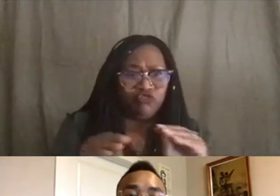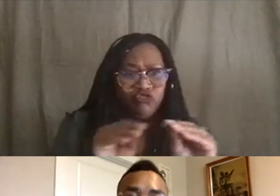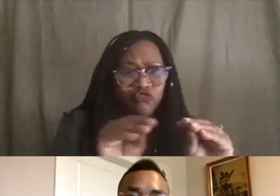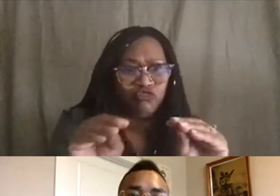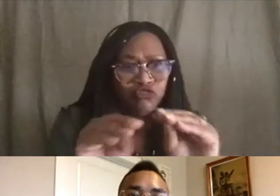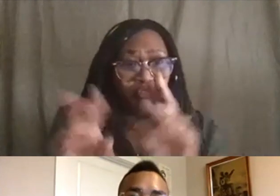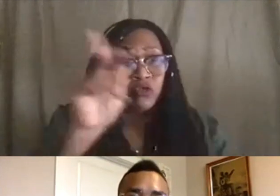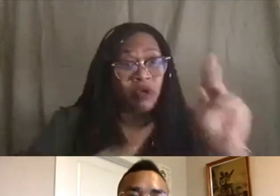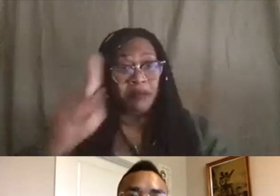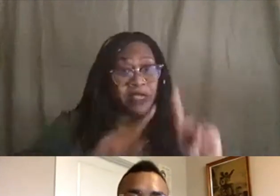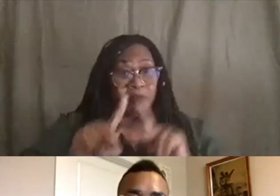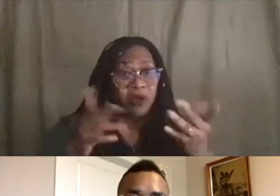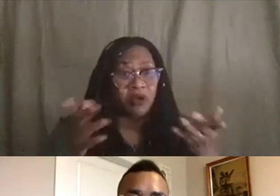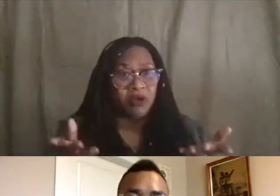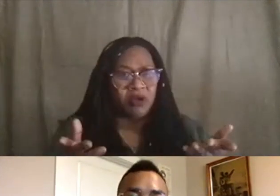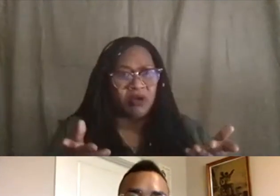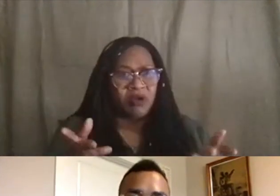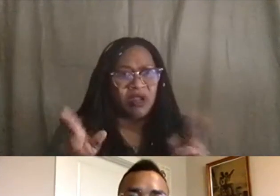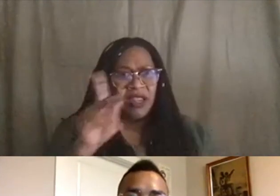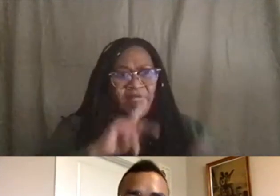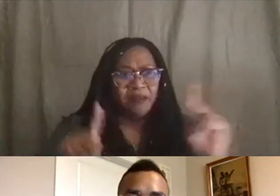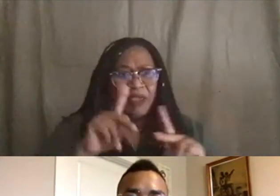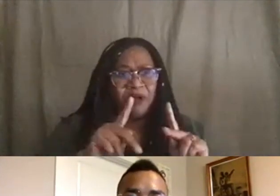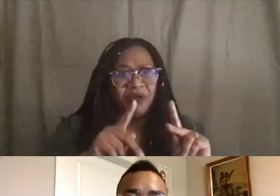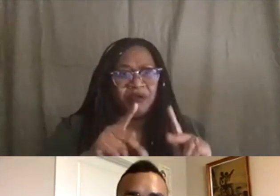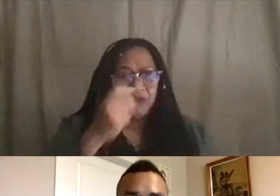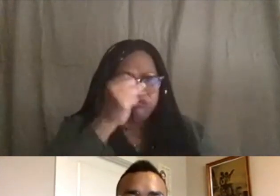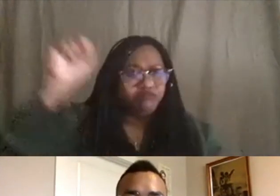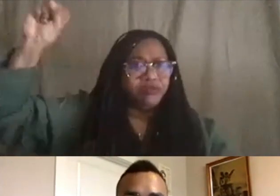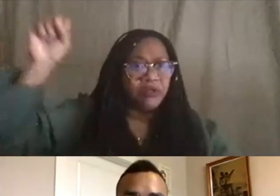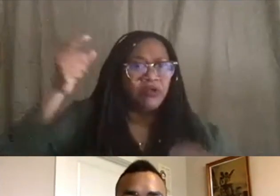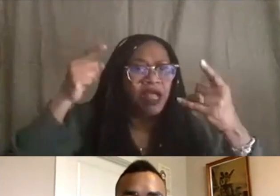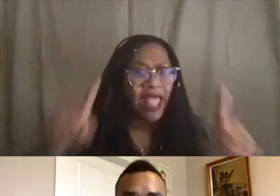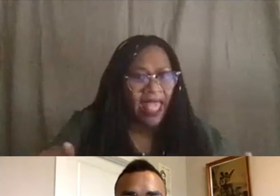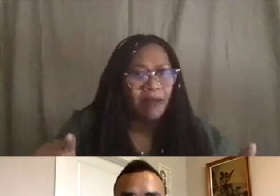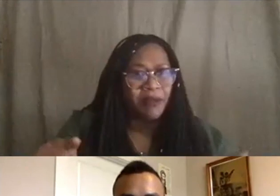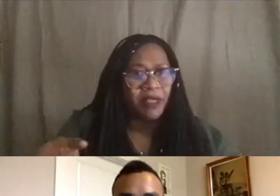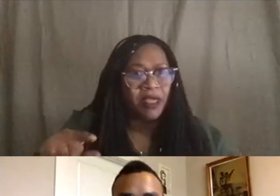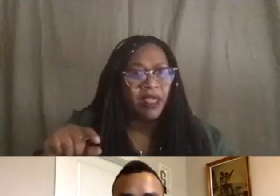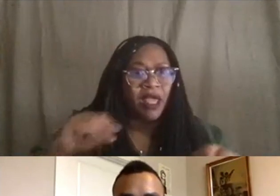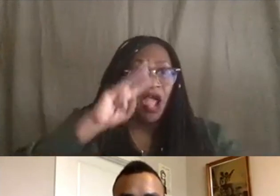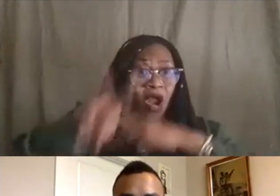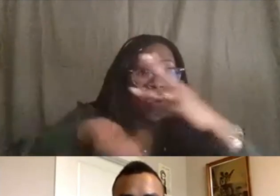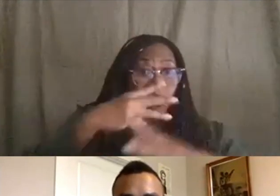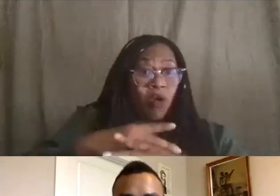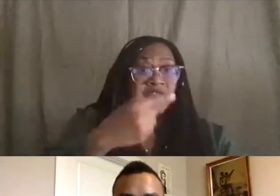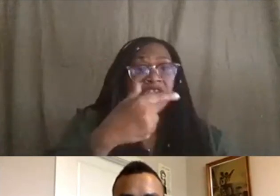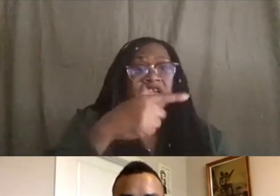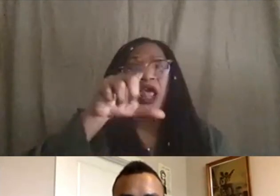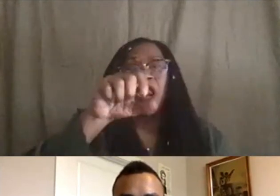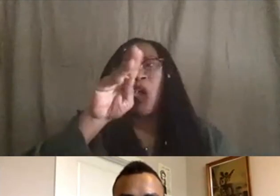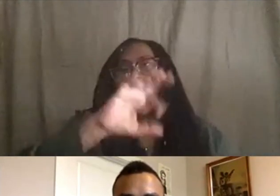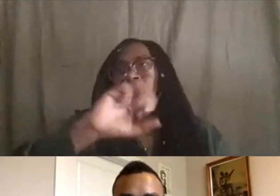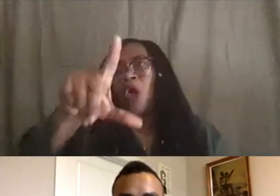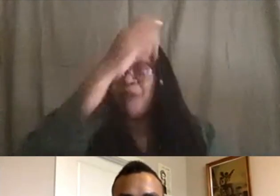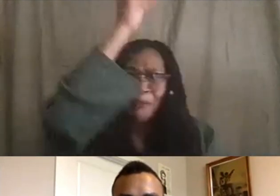are, you know, people got up in the streets like what we saw this summer, a global uprising really happening, and thinking,